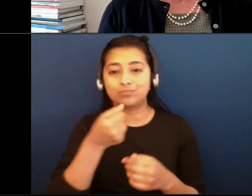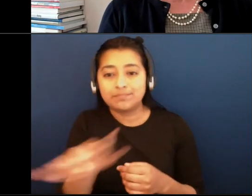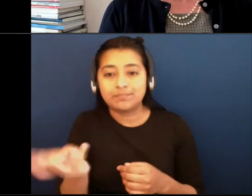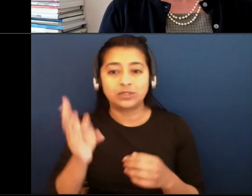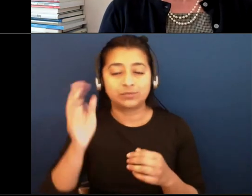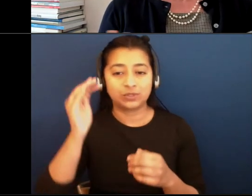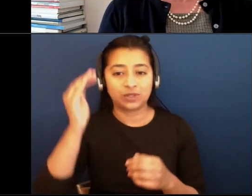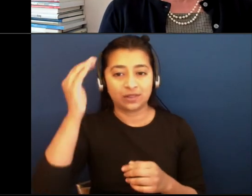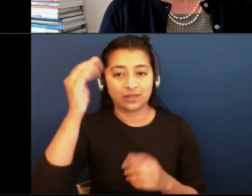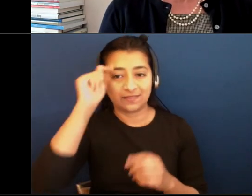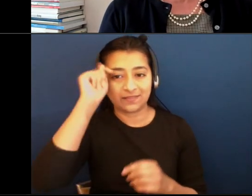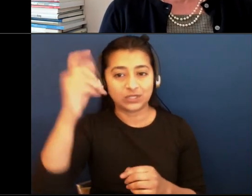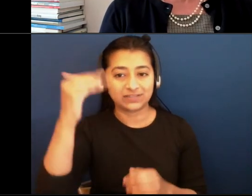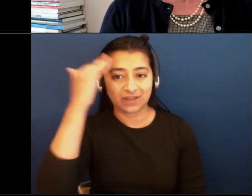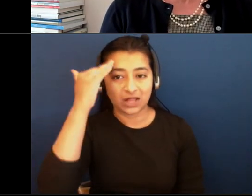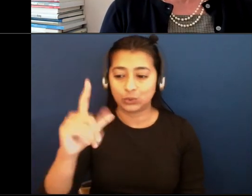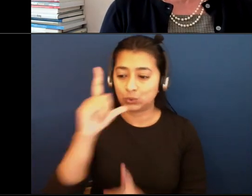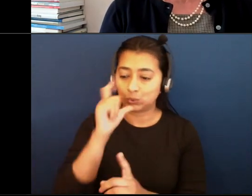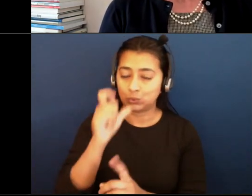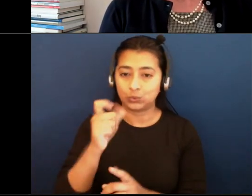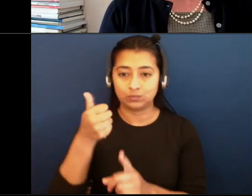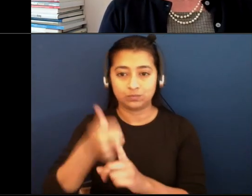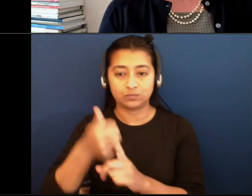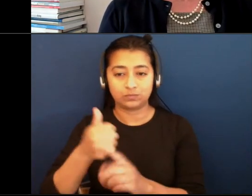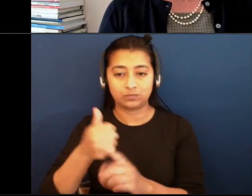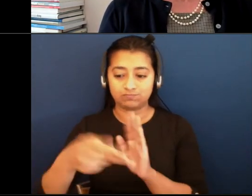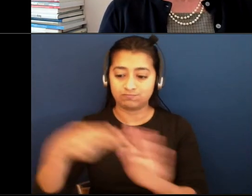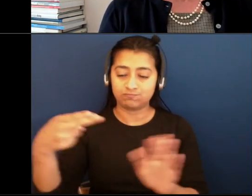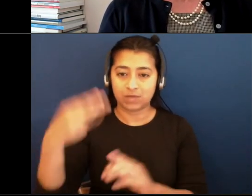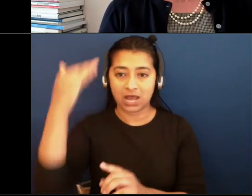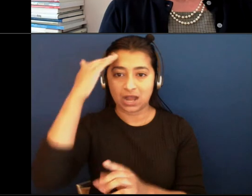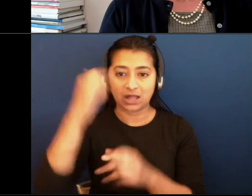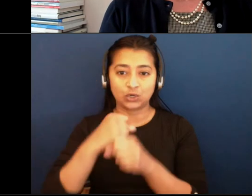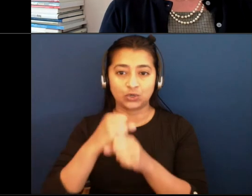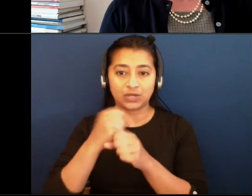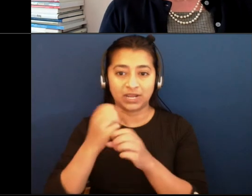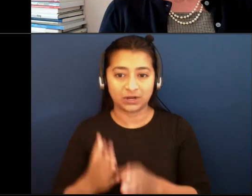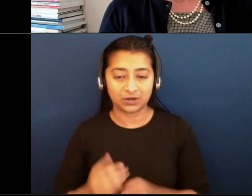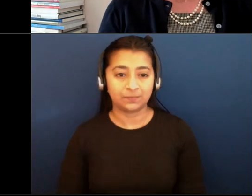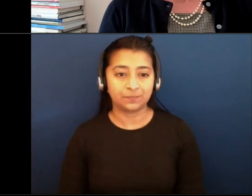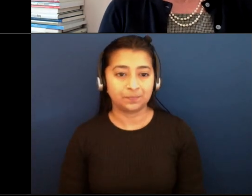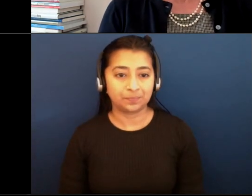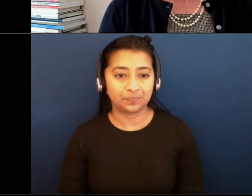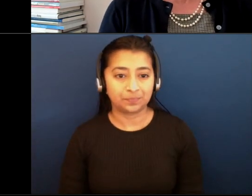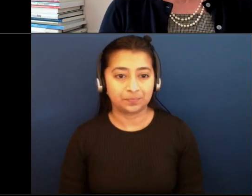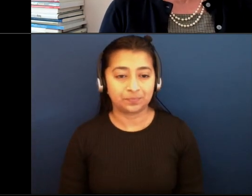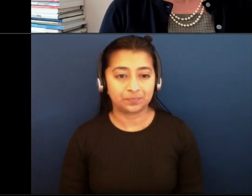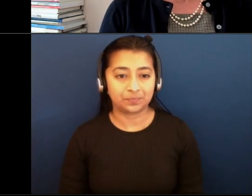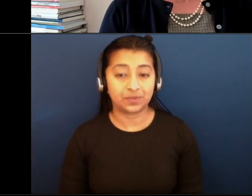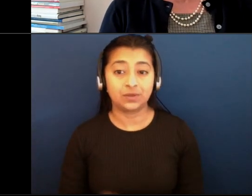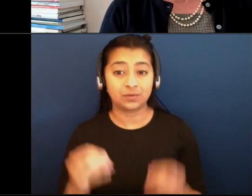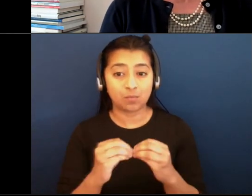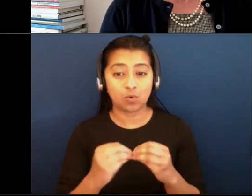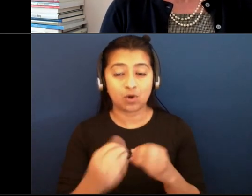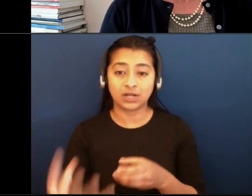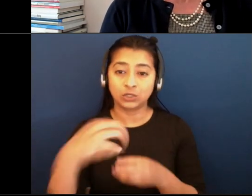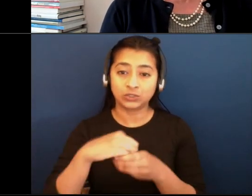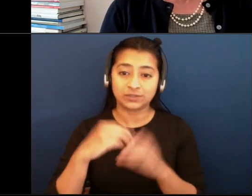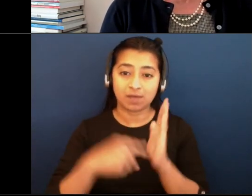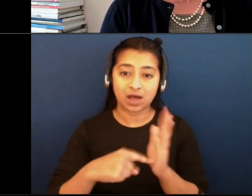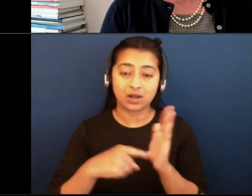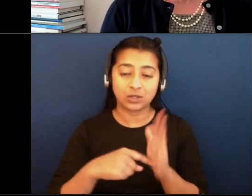knowledge and who is a knowledge creator. And I think a more ecumenical, inclusive model of who is